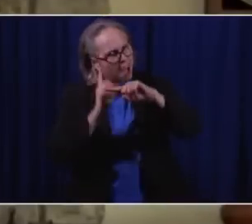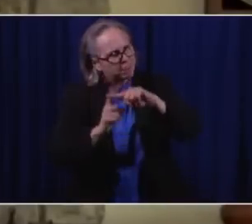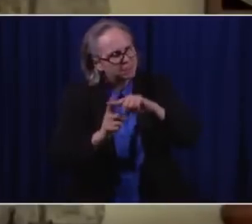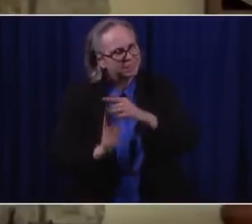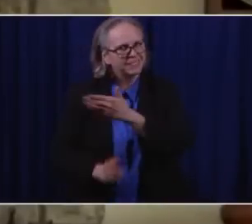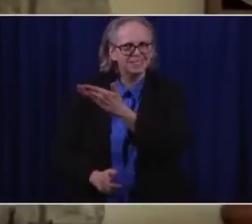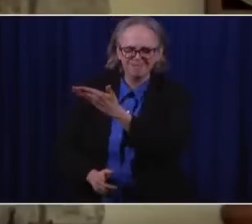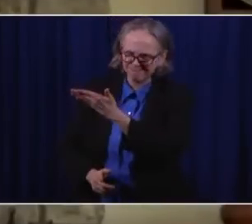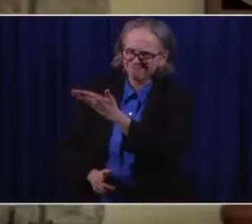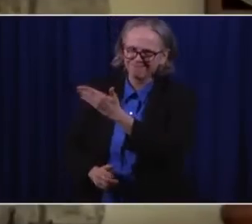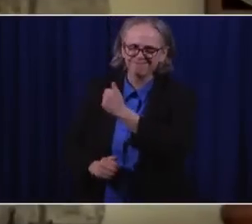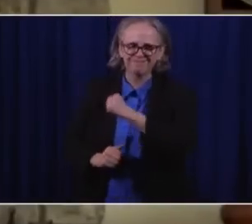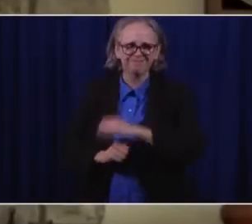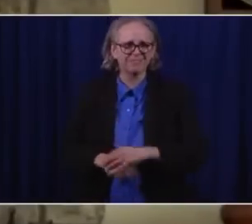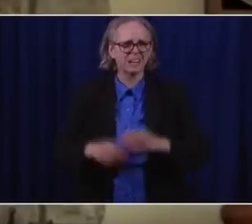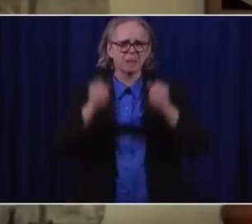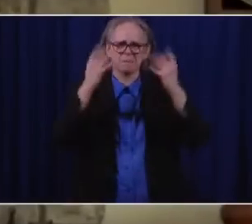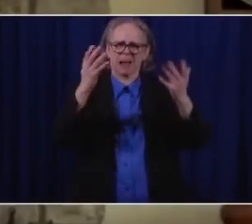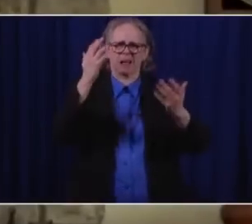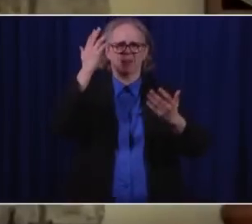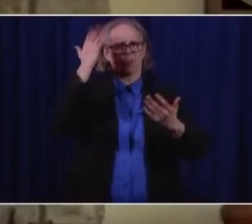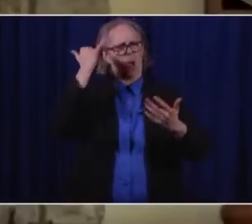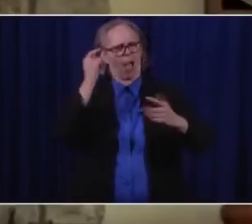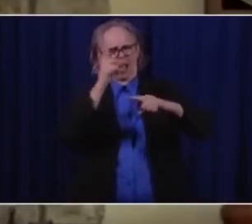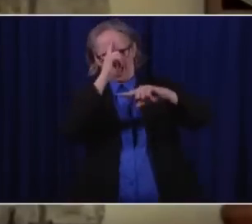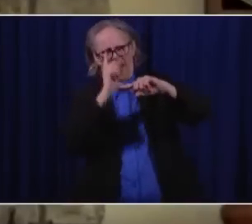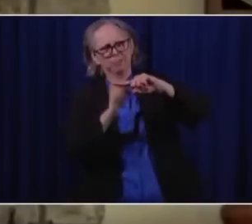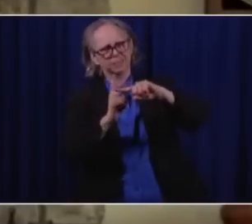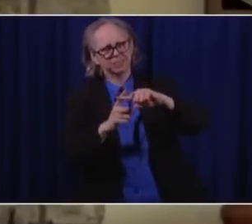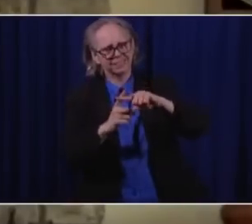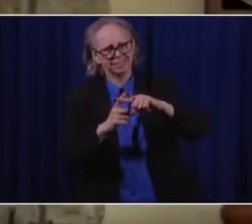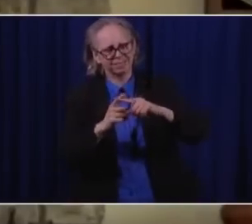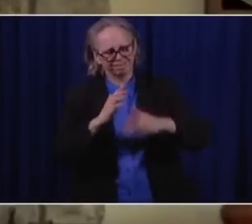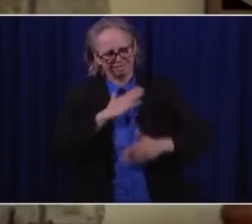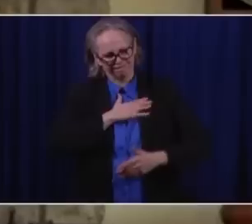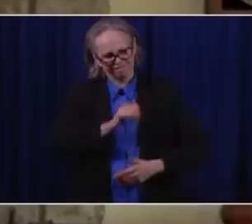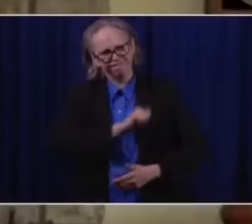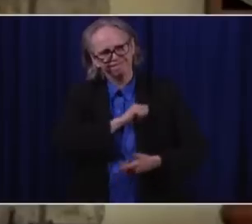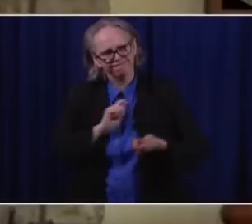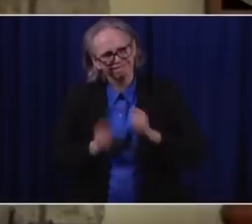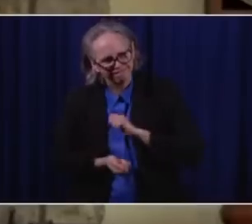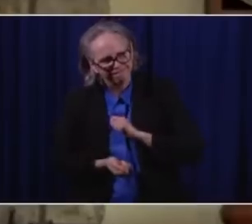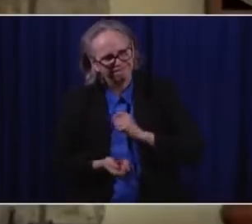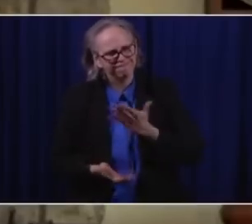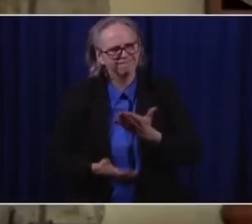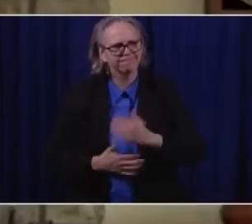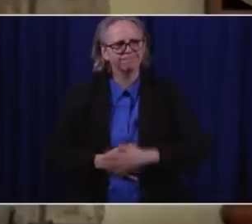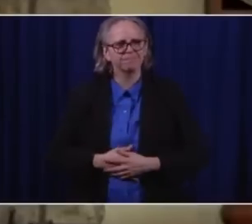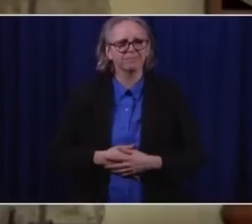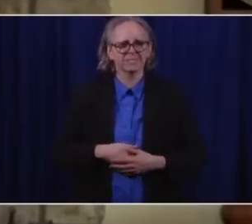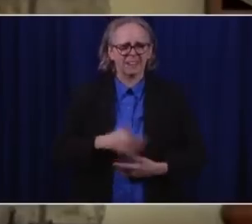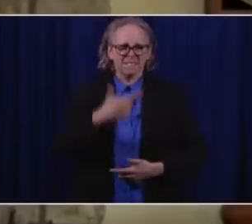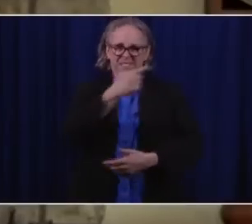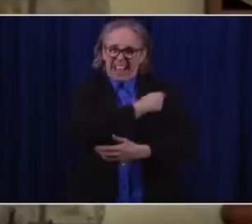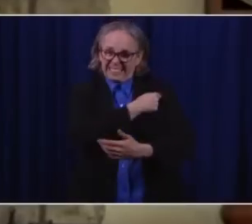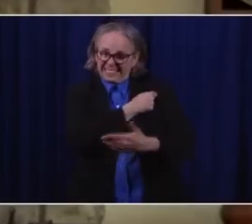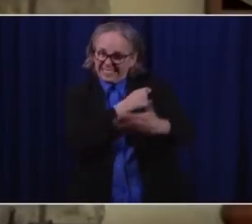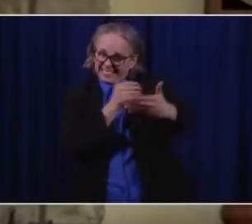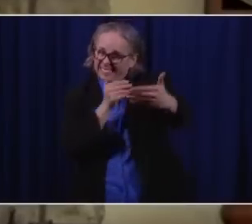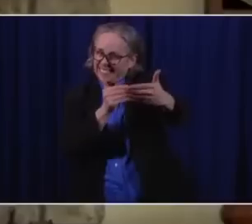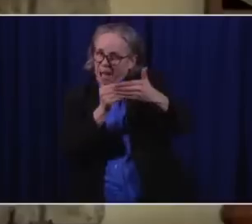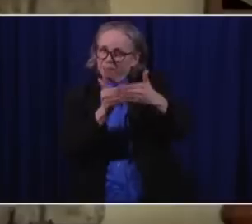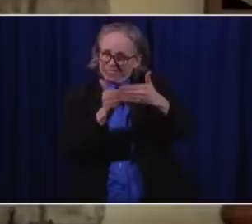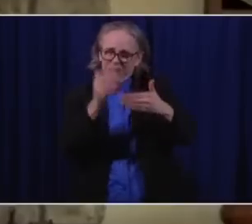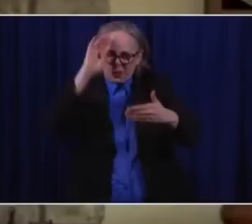is a lot to be optimistic about finally now, as we see that the end is coming. We wish you all